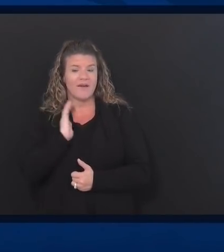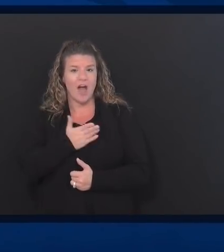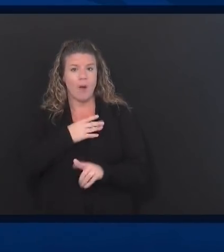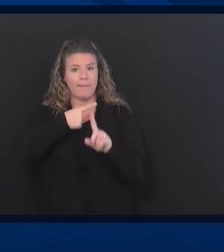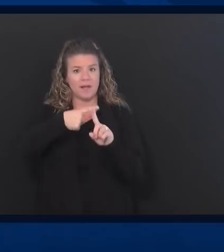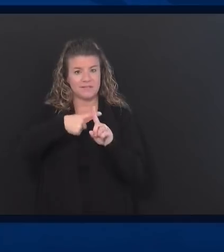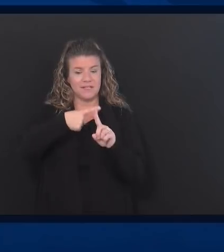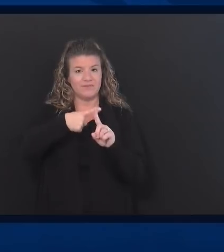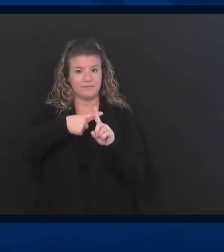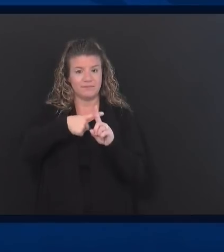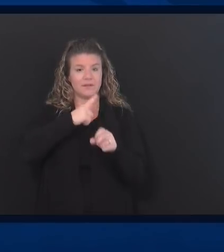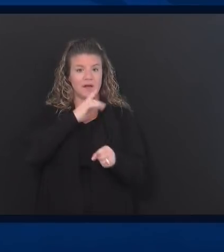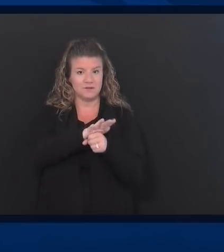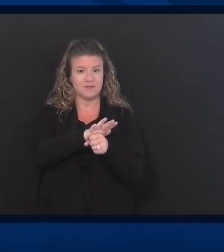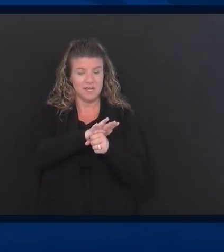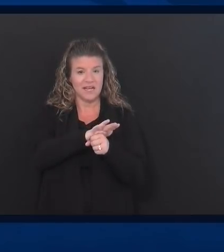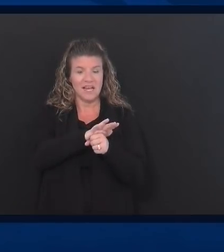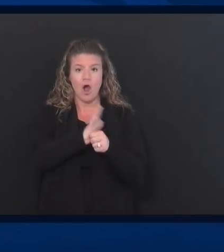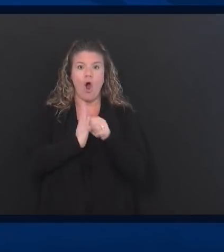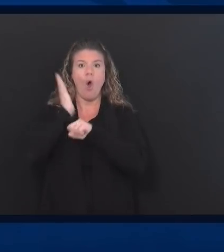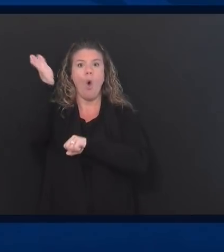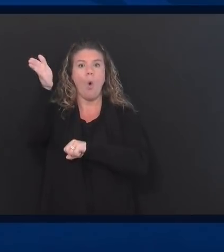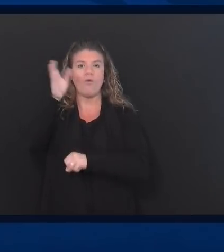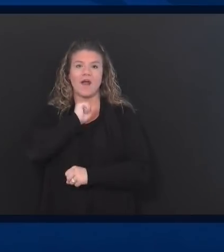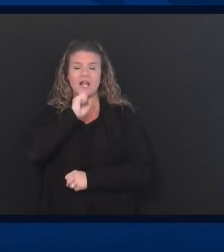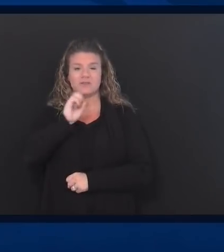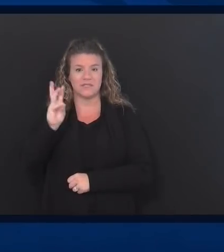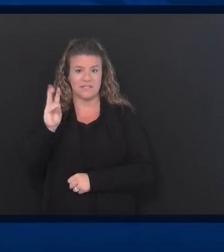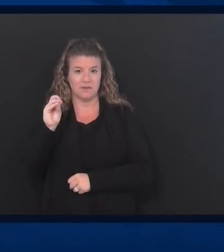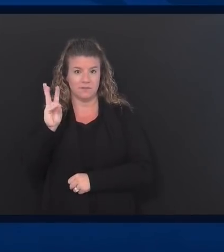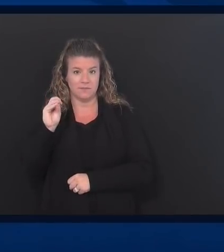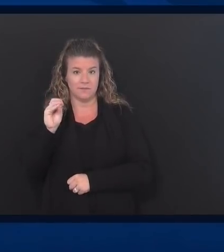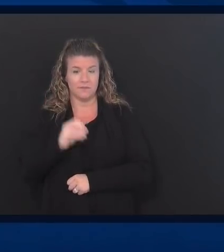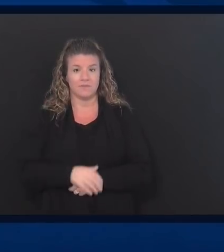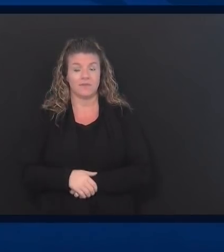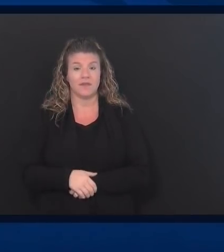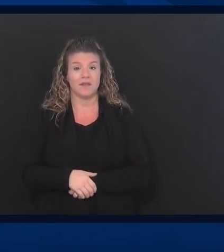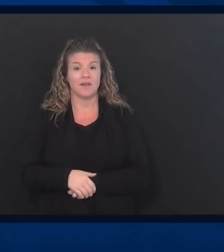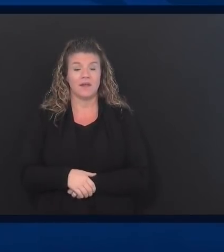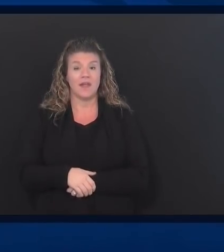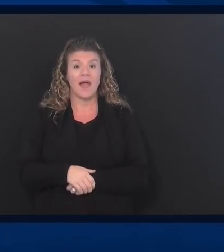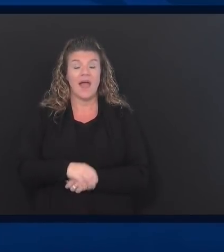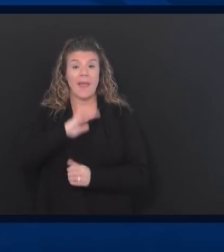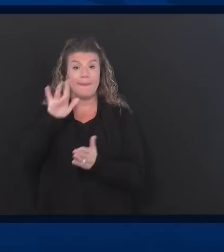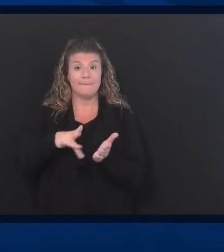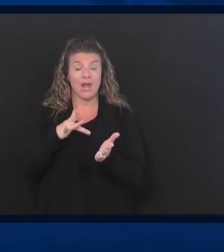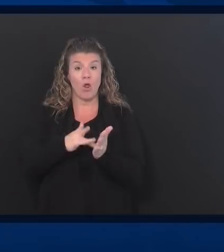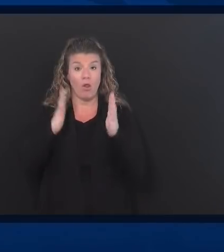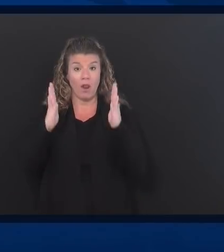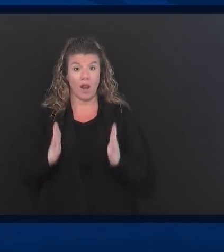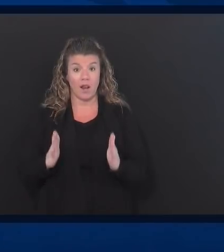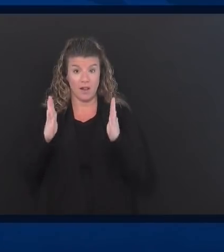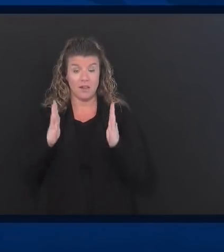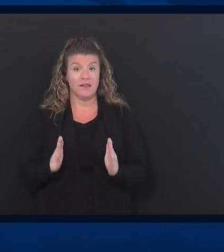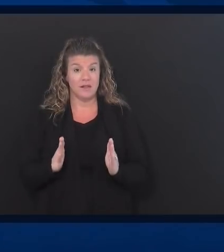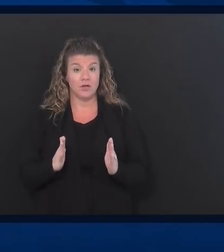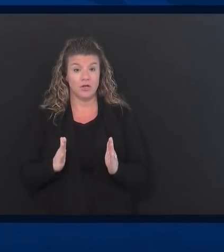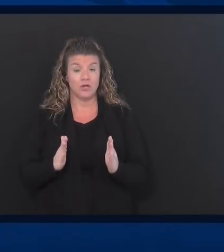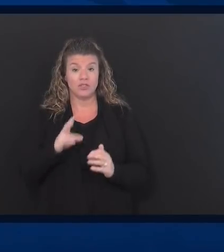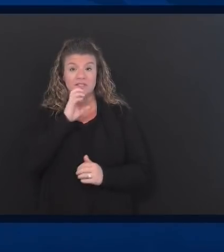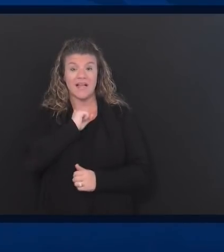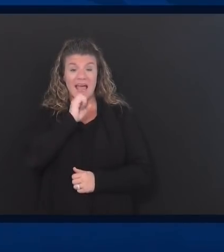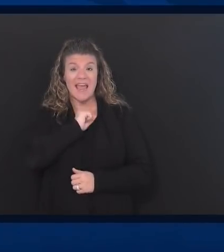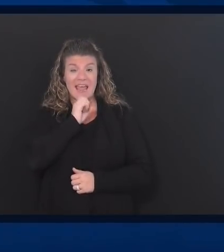our confirmed cases, are over the age of 60. In the middle, you see that